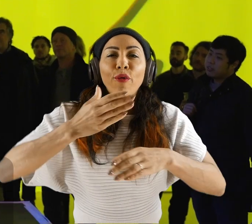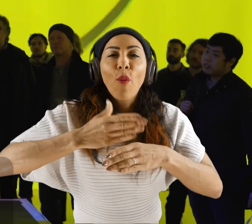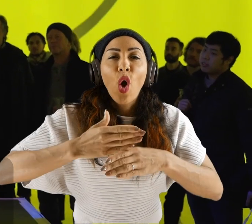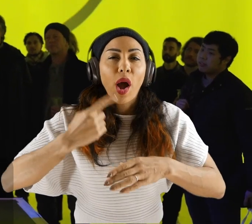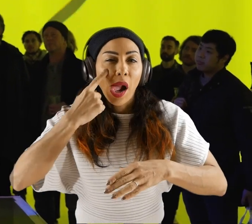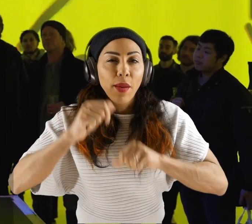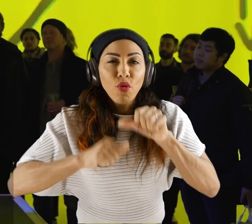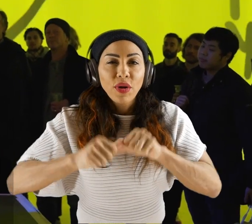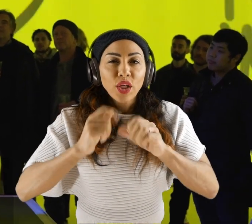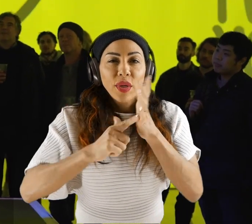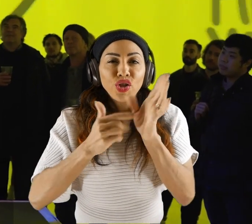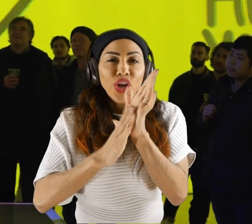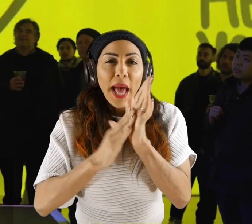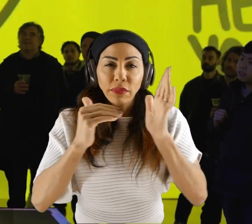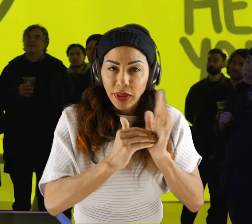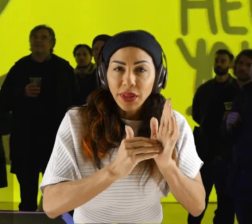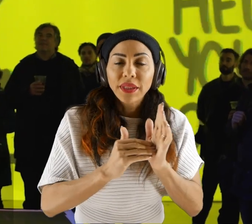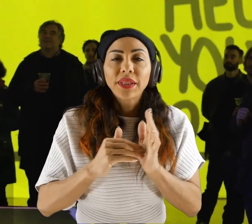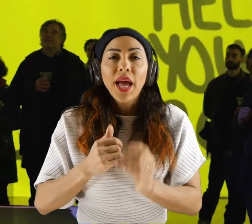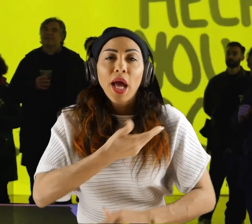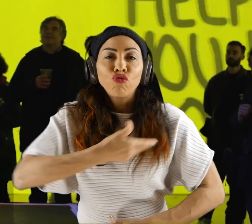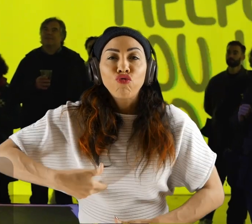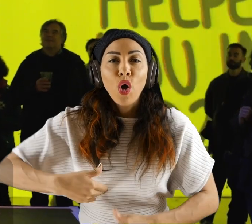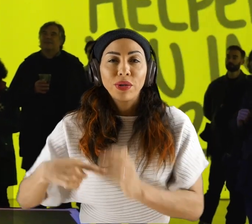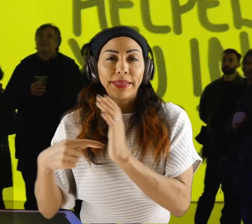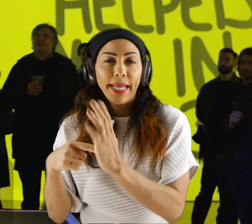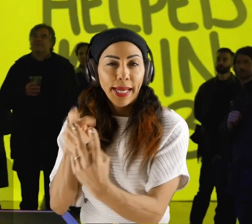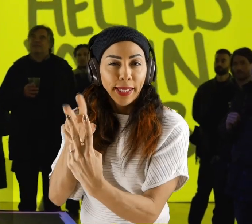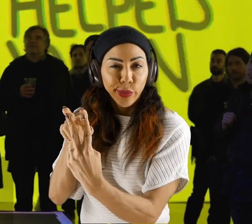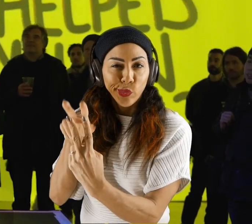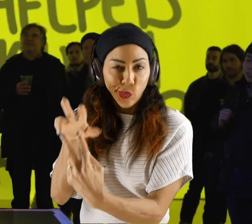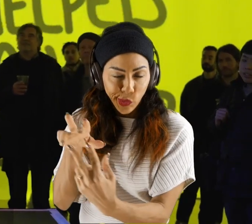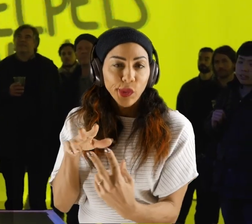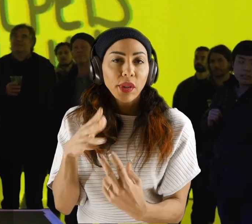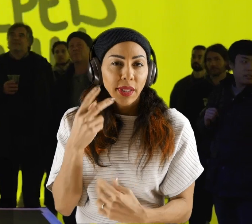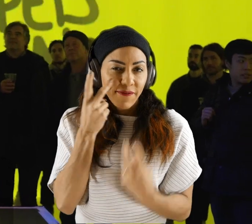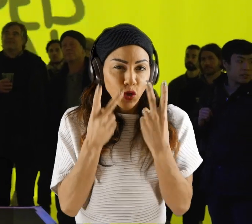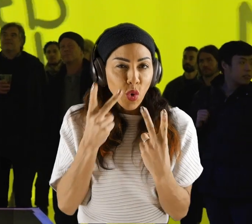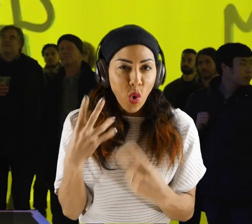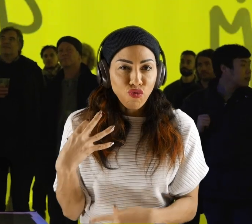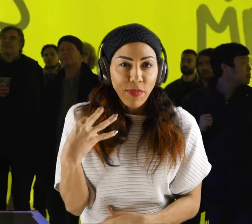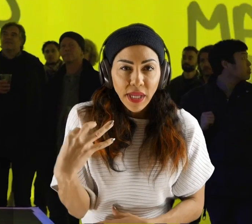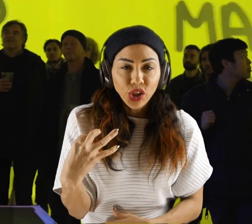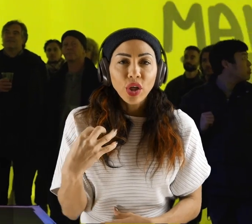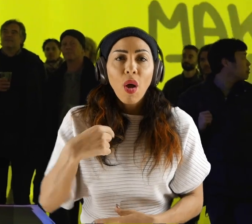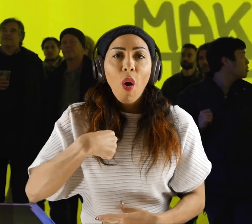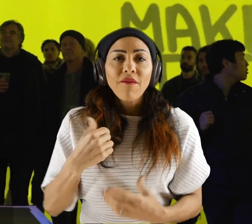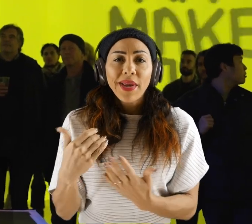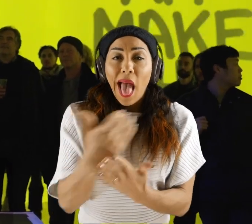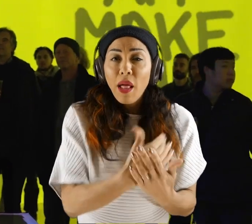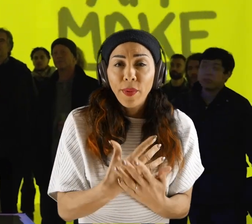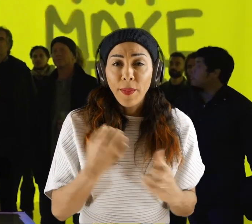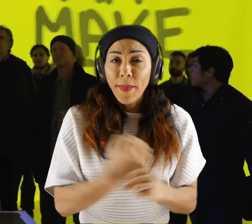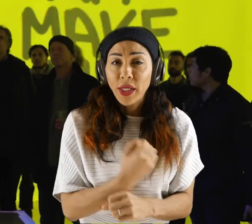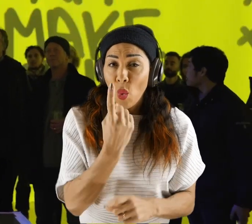of a work in progress that I made with Jams and Royalty, and it's a kind of visual representation of an album we made in